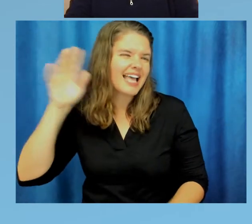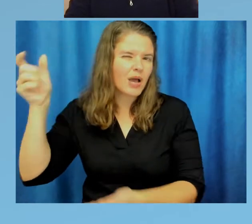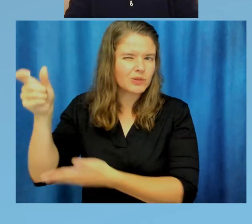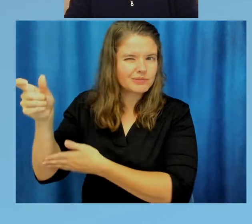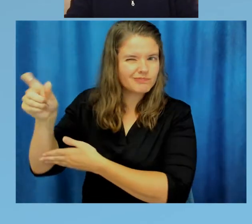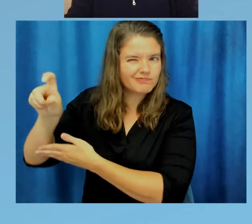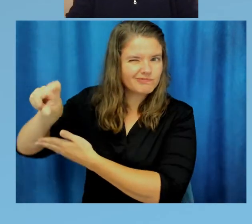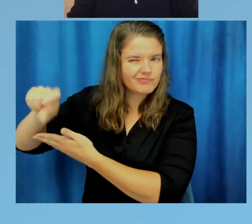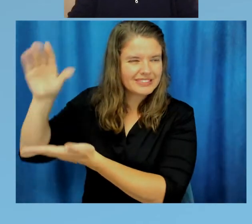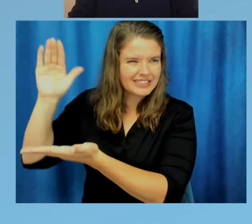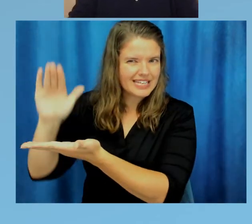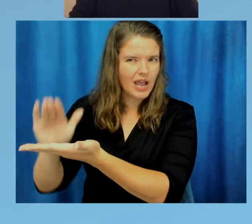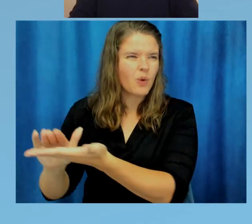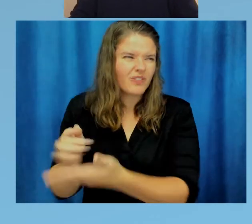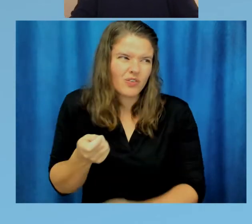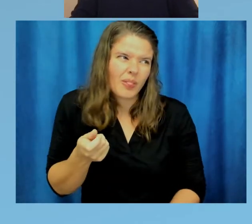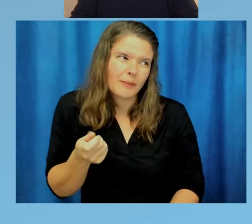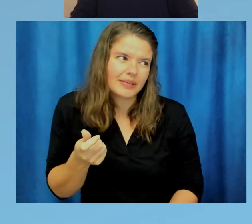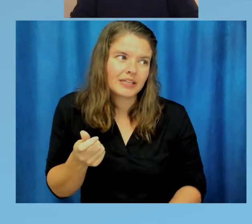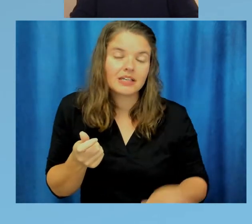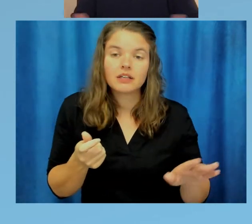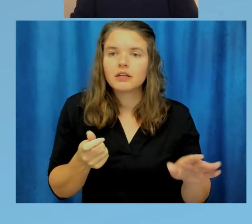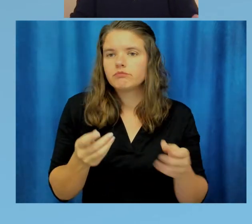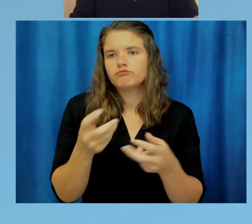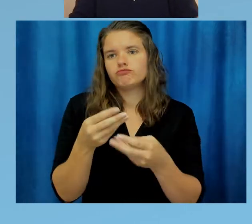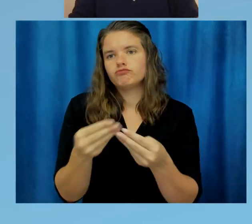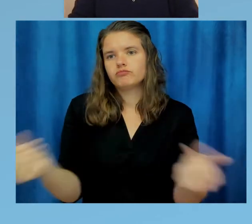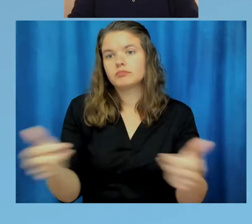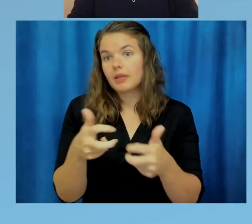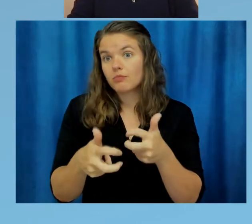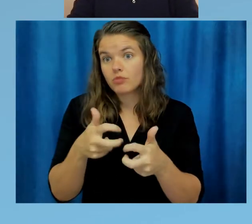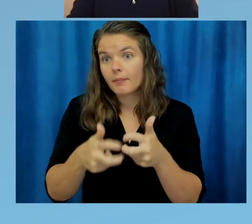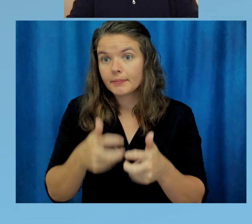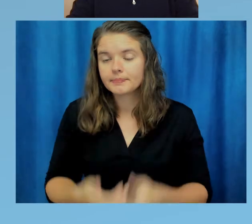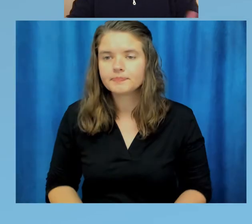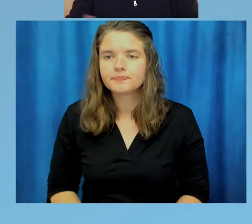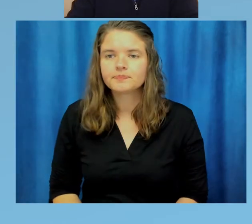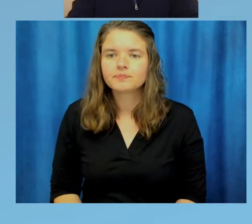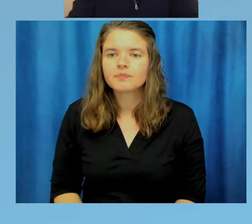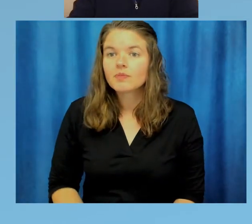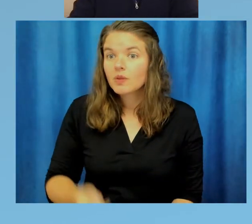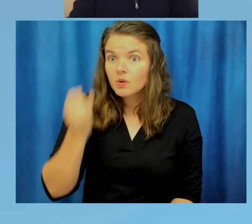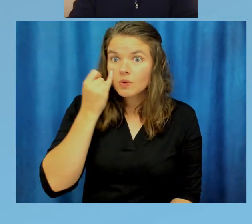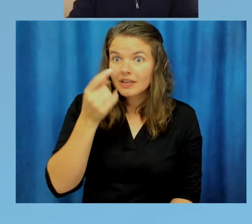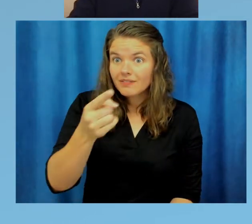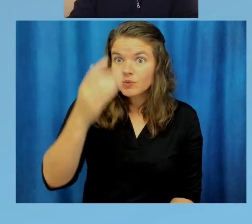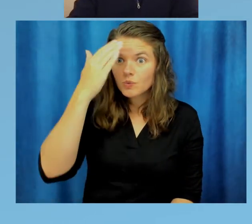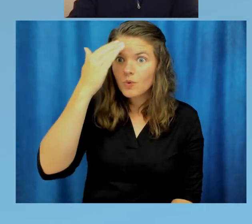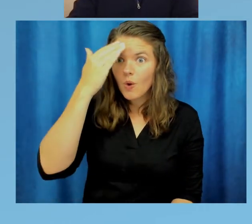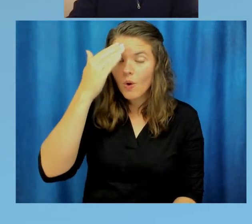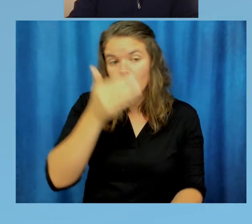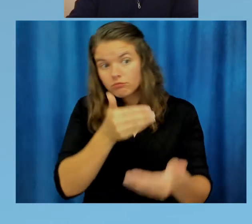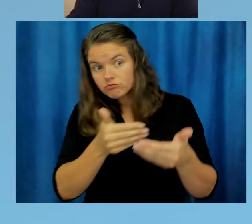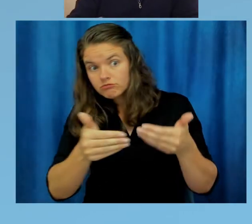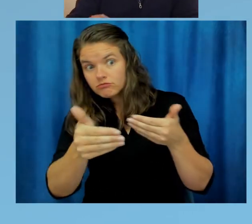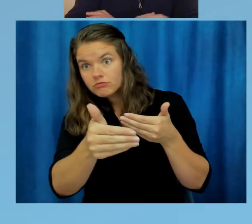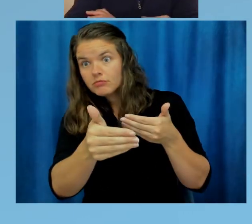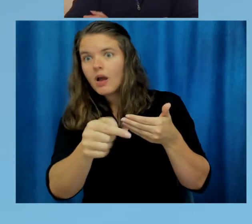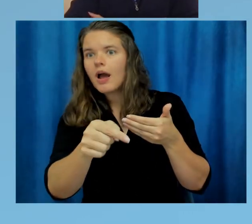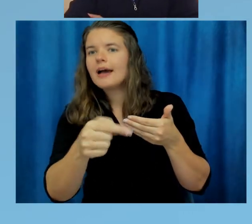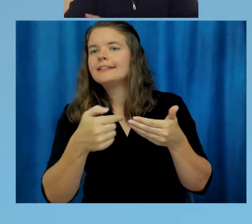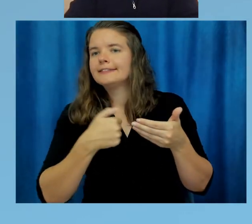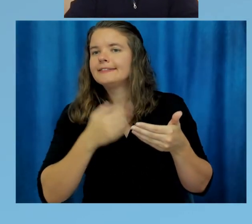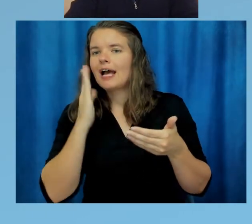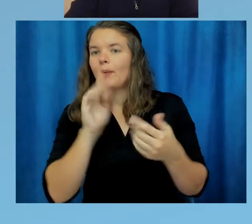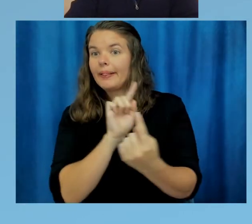this TV down for a little bit? And that solved the problem right there and then. So if you know ahead of time you're going to